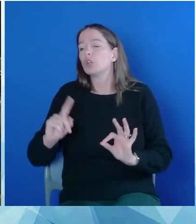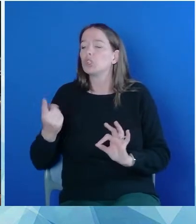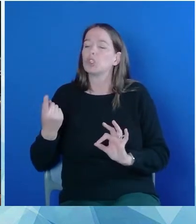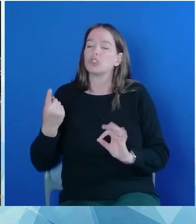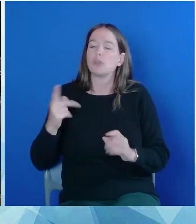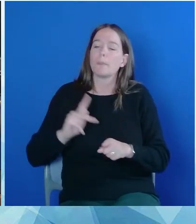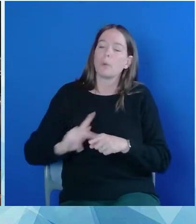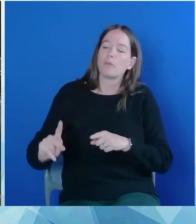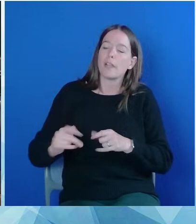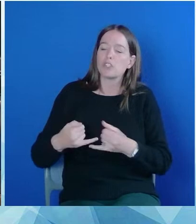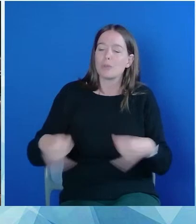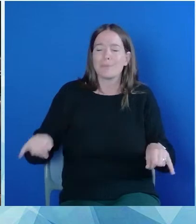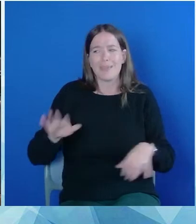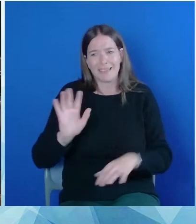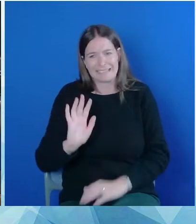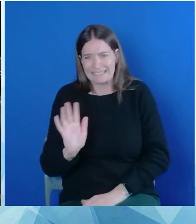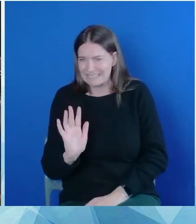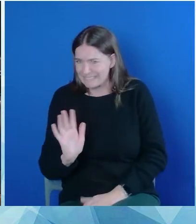you can just